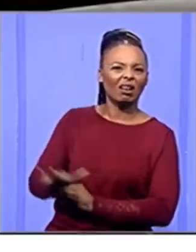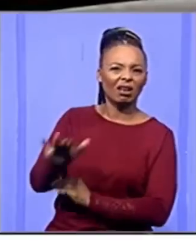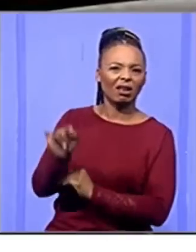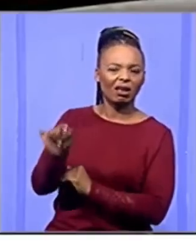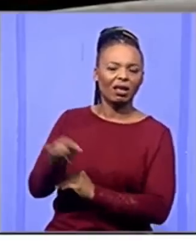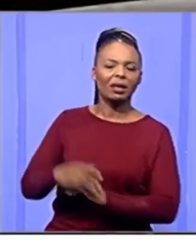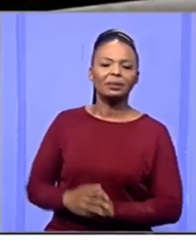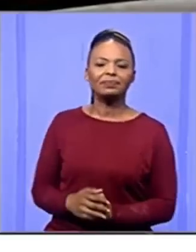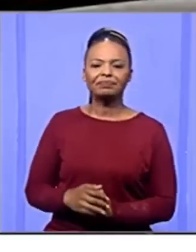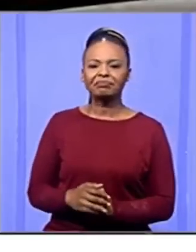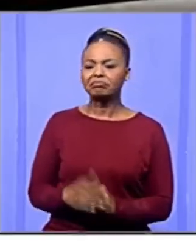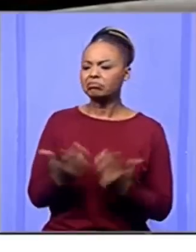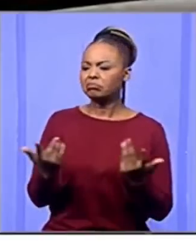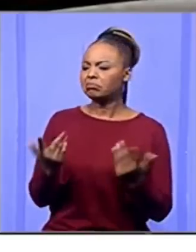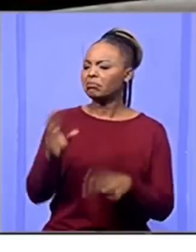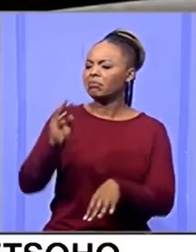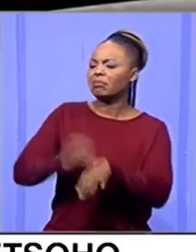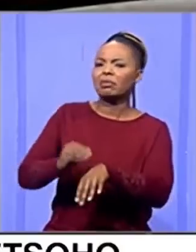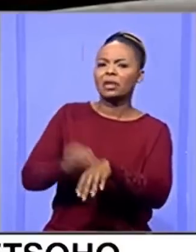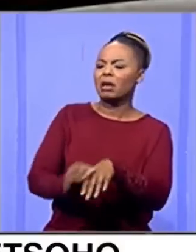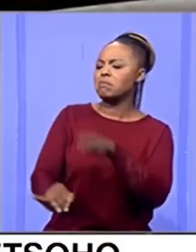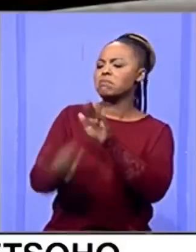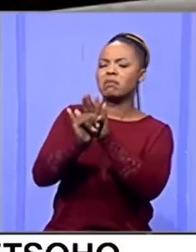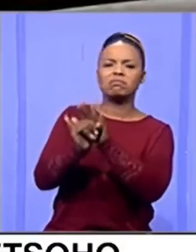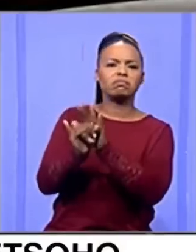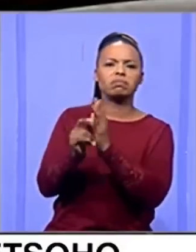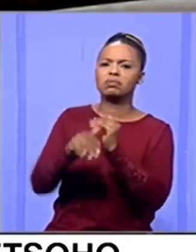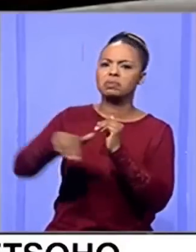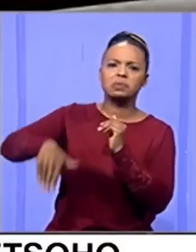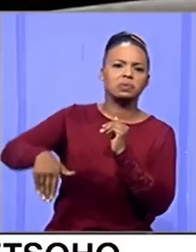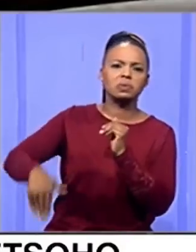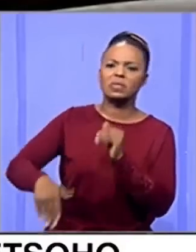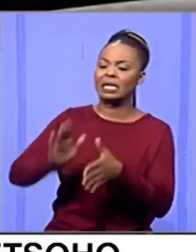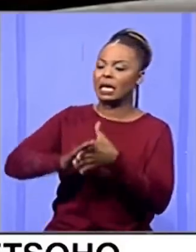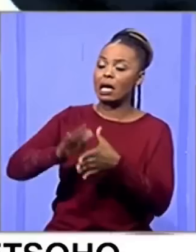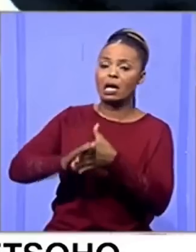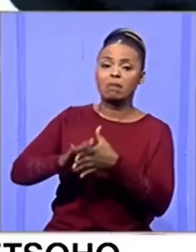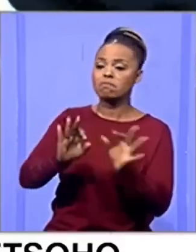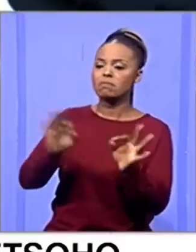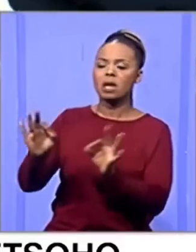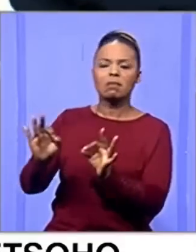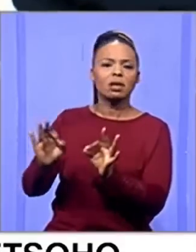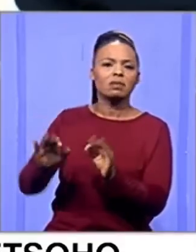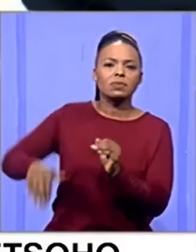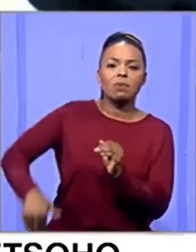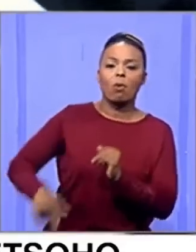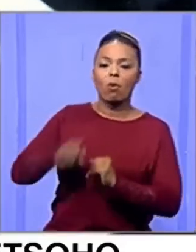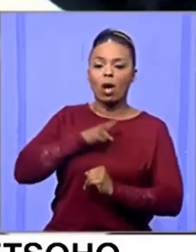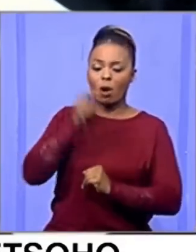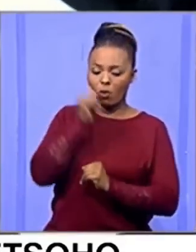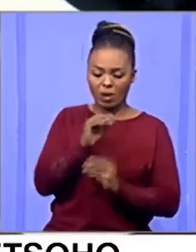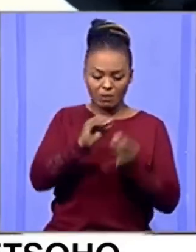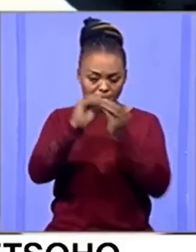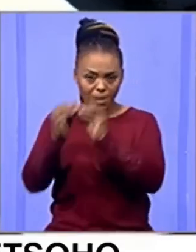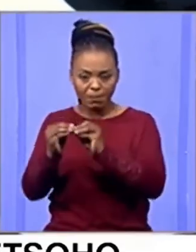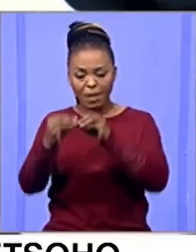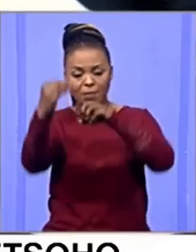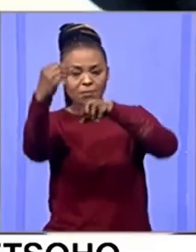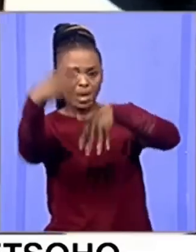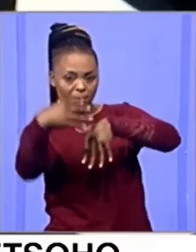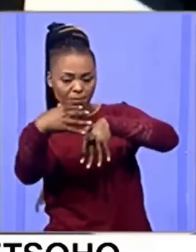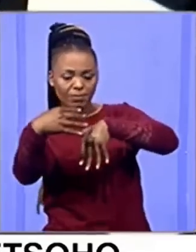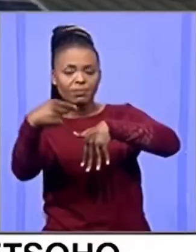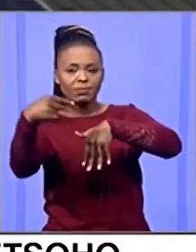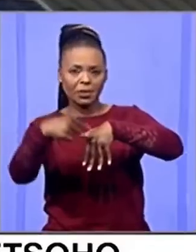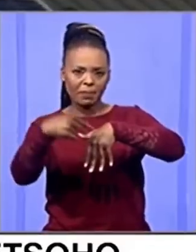bo le unpredictable because of ke tshepa gore he re installa the system, especially